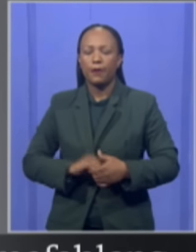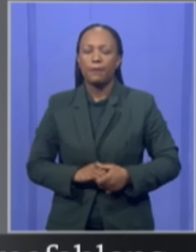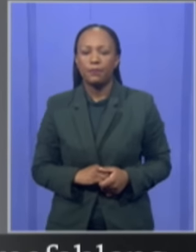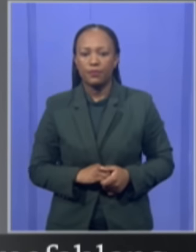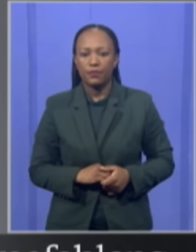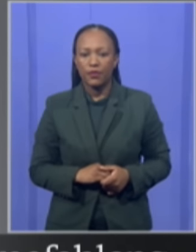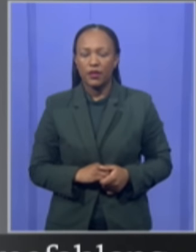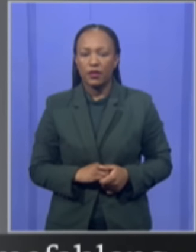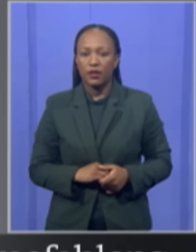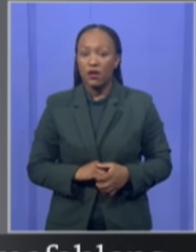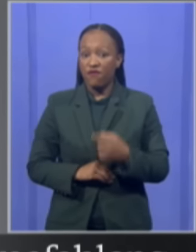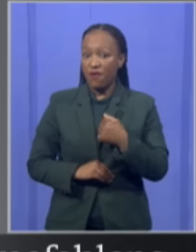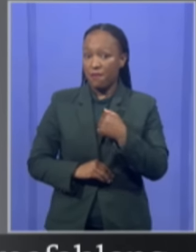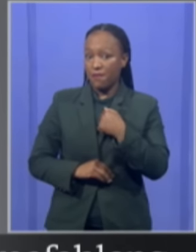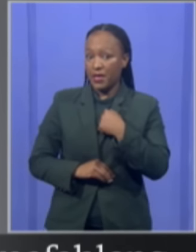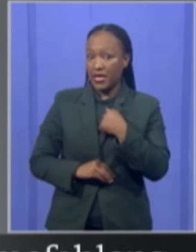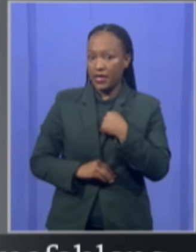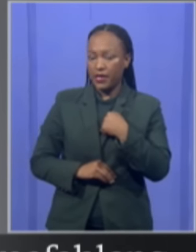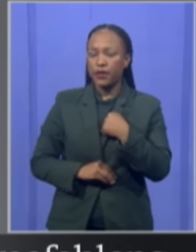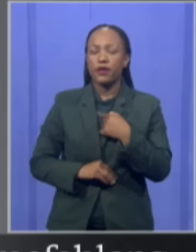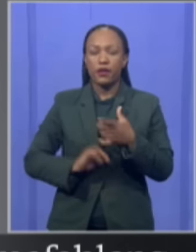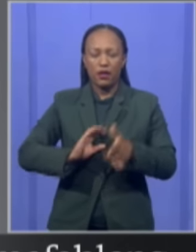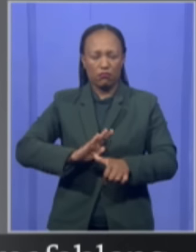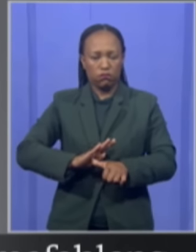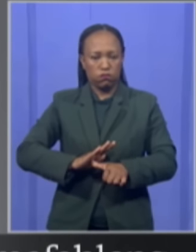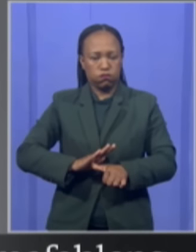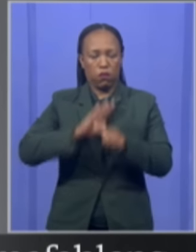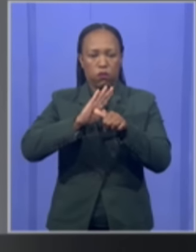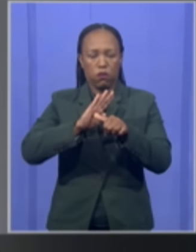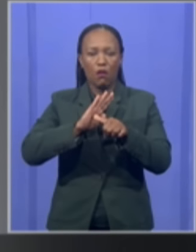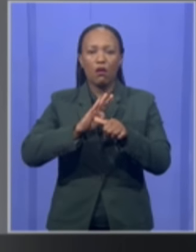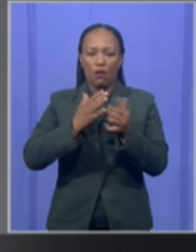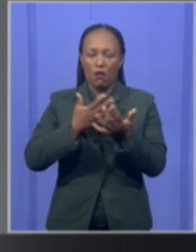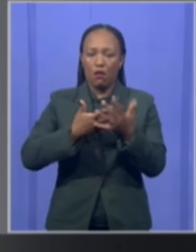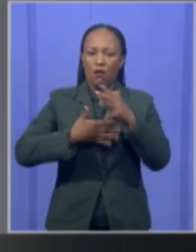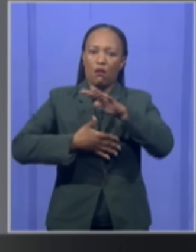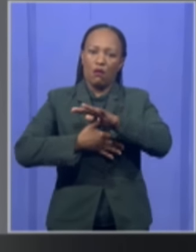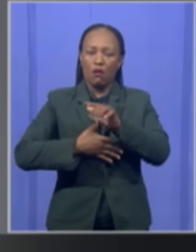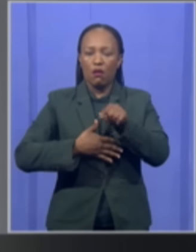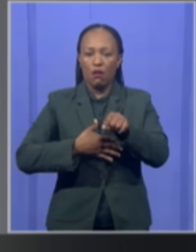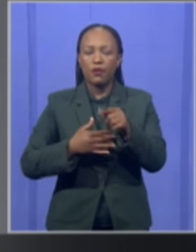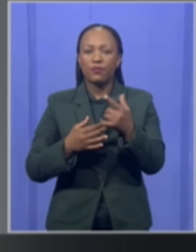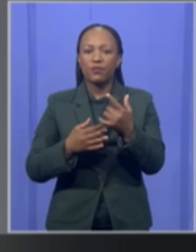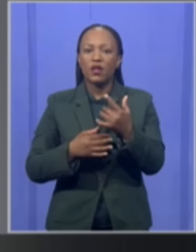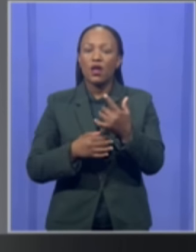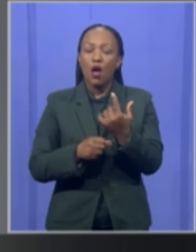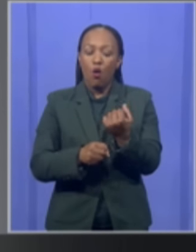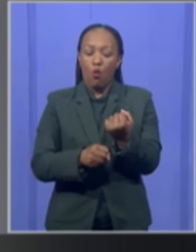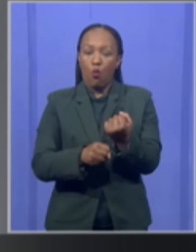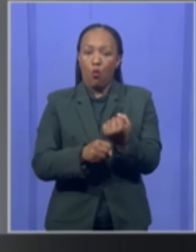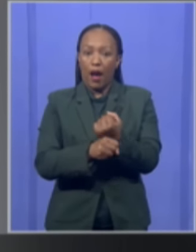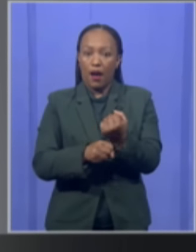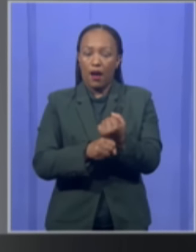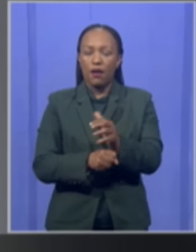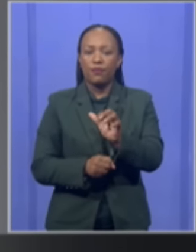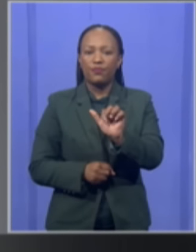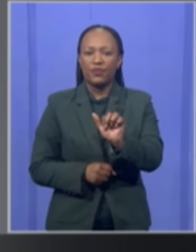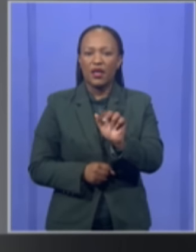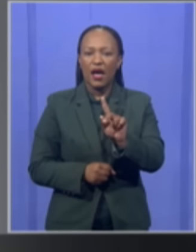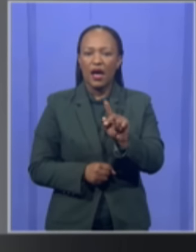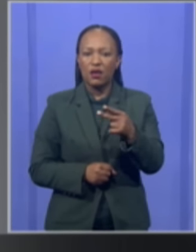me will be critical is that the work of the ad hoc committee needs to be